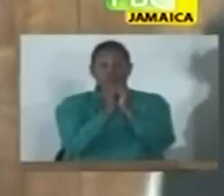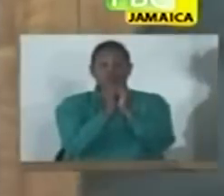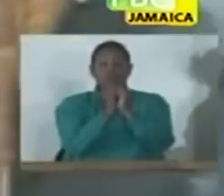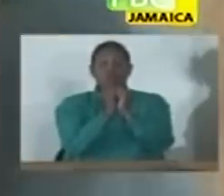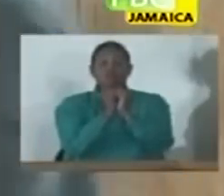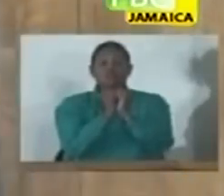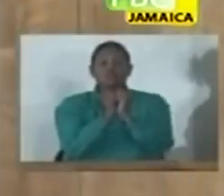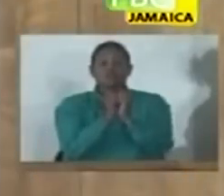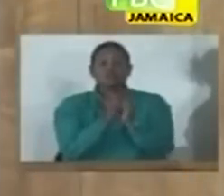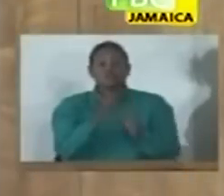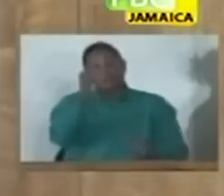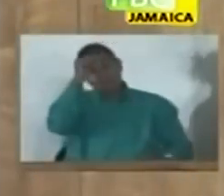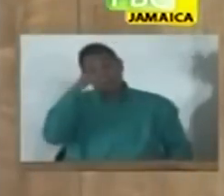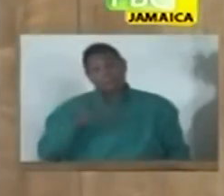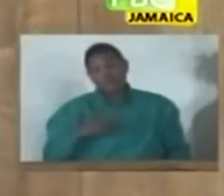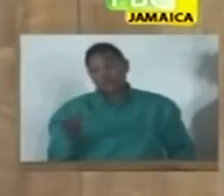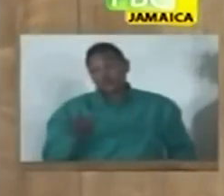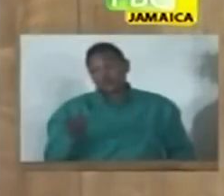by men.